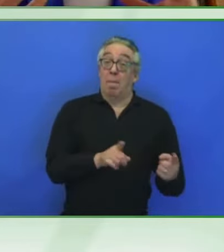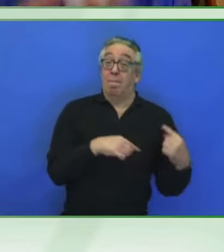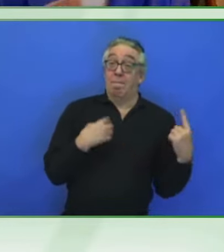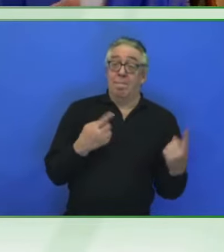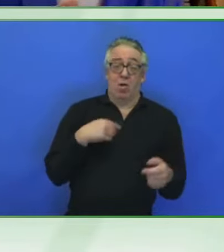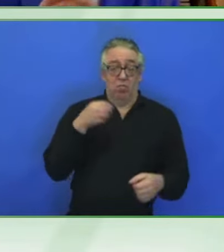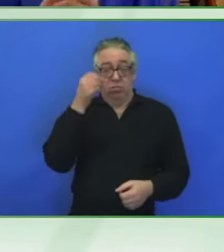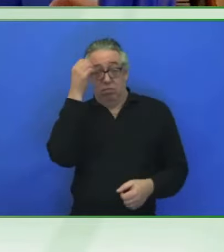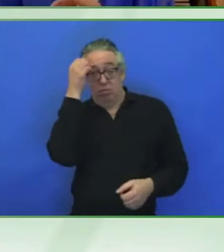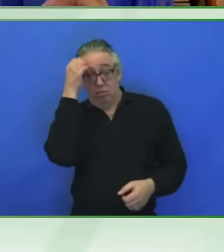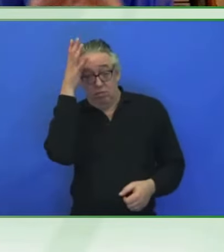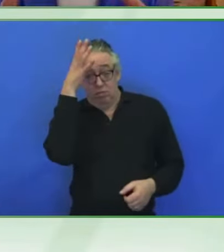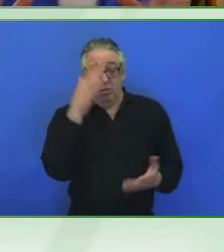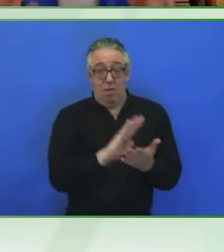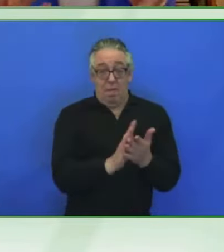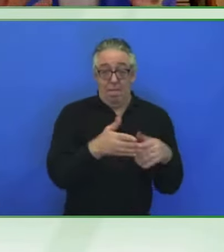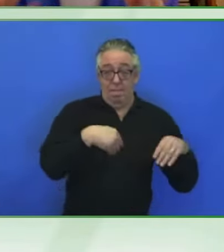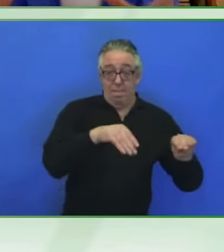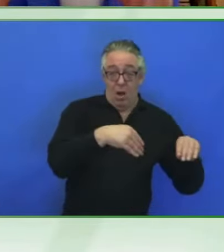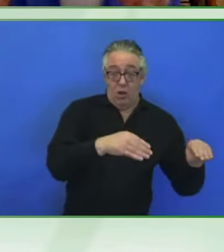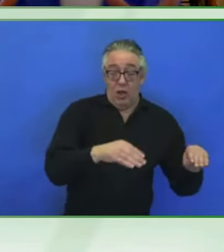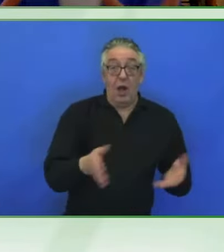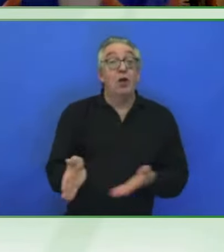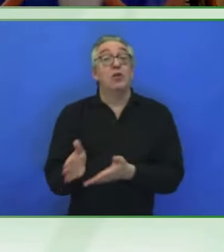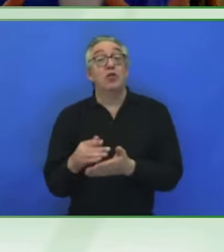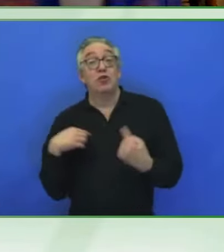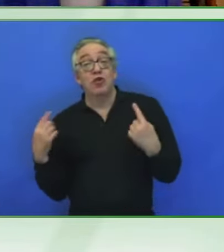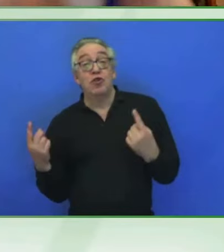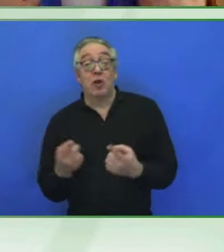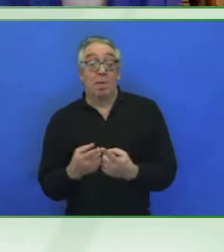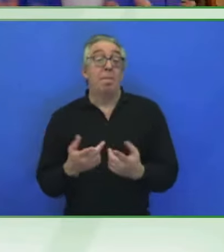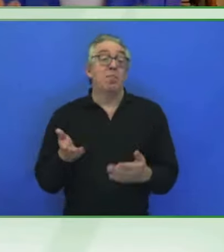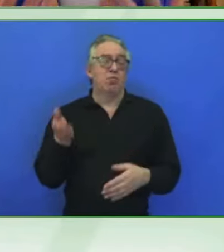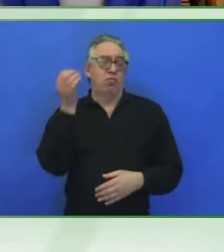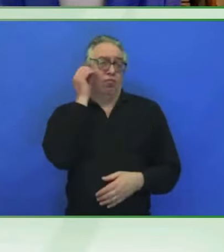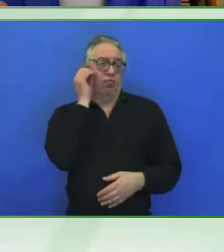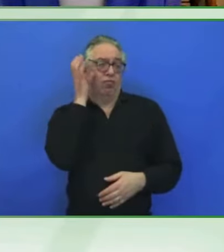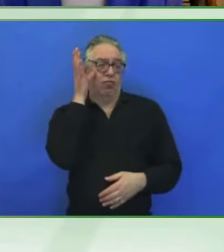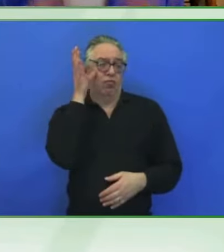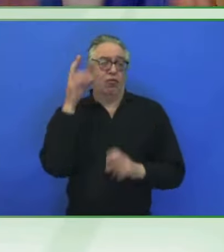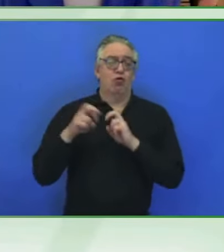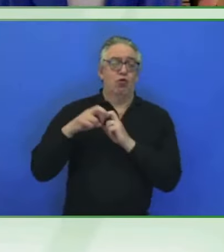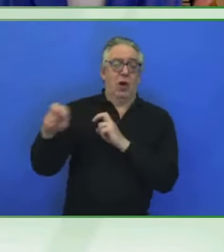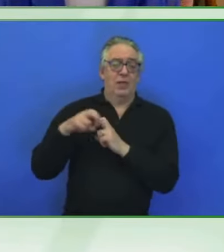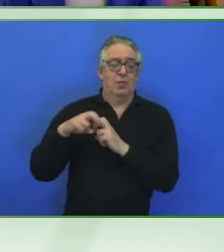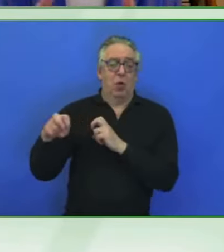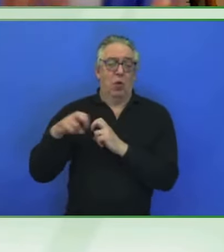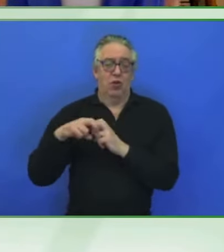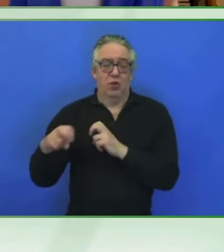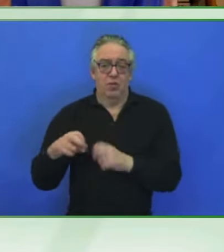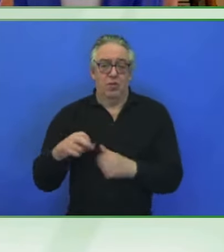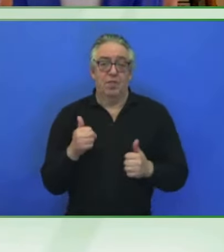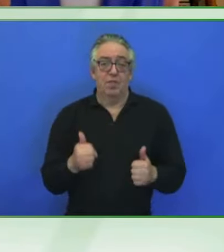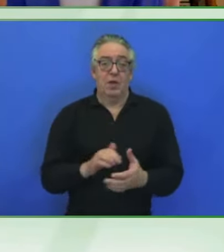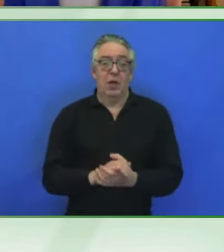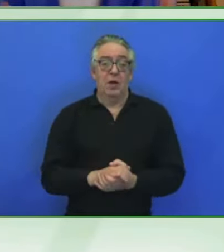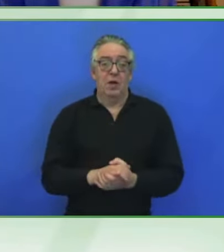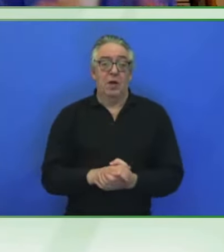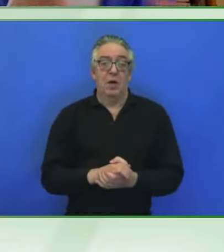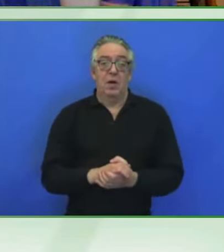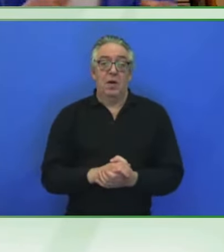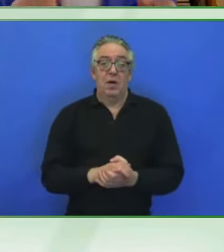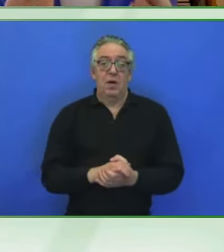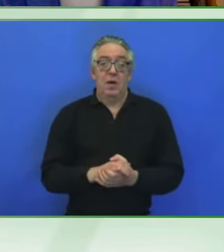And we are there to encourage and support Transport for London to move beyond compliance, because obviously there's a lot of